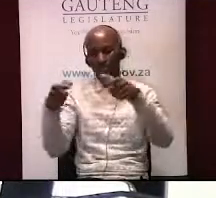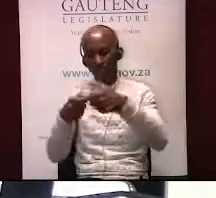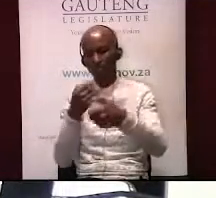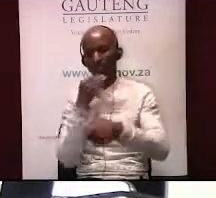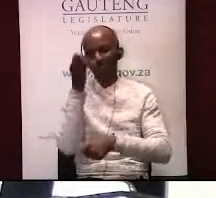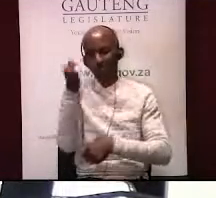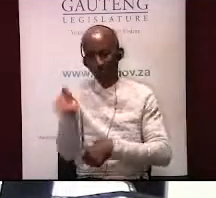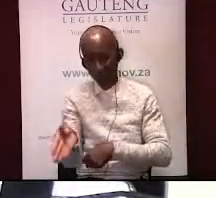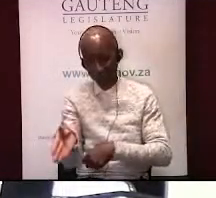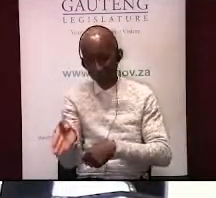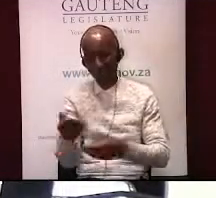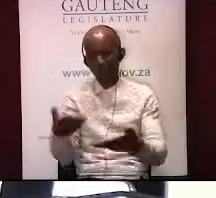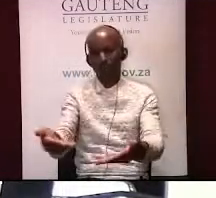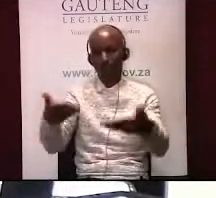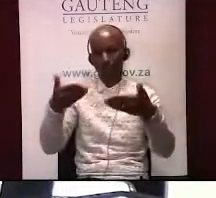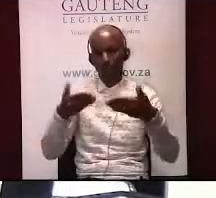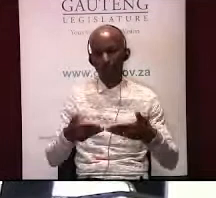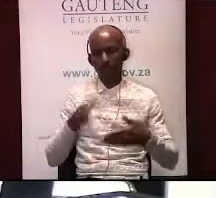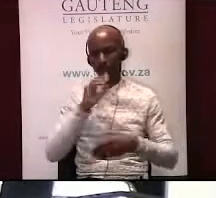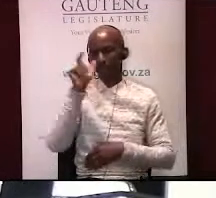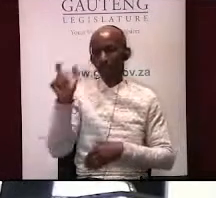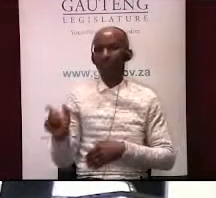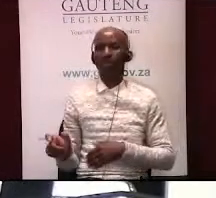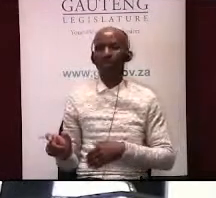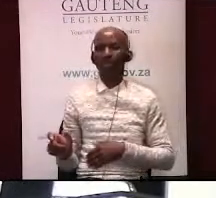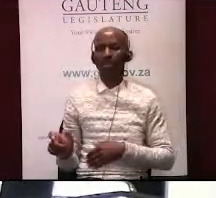here. Welcome the speaker